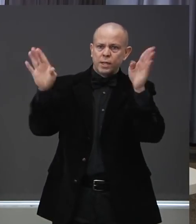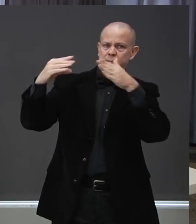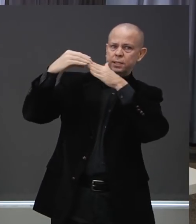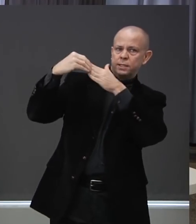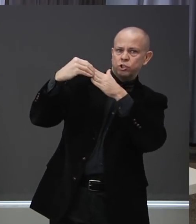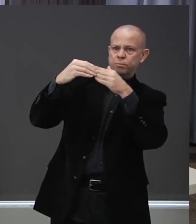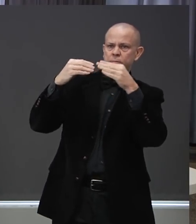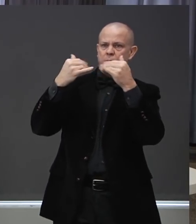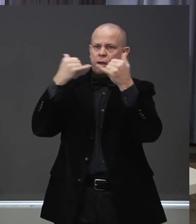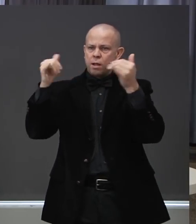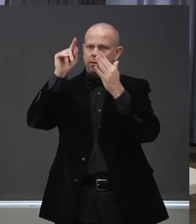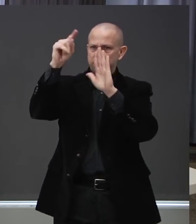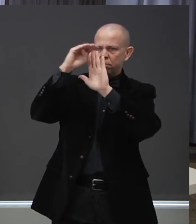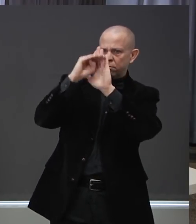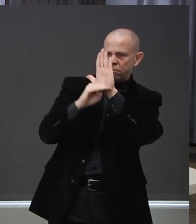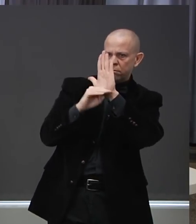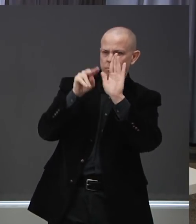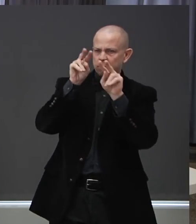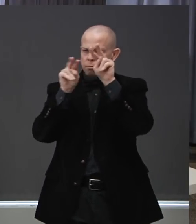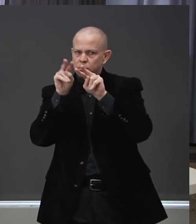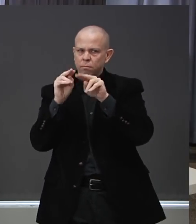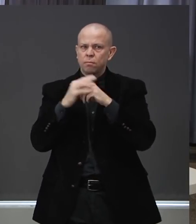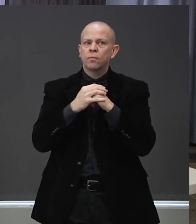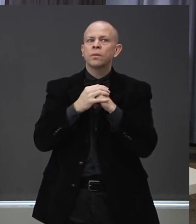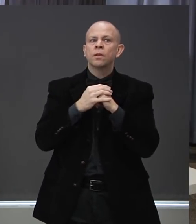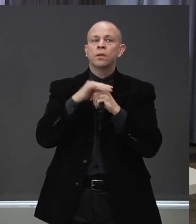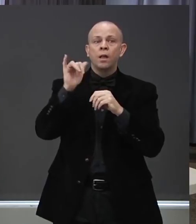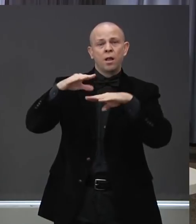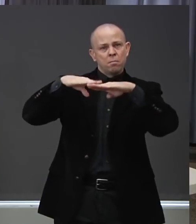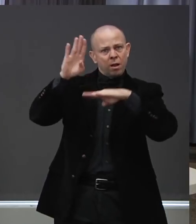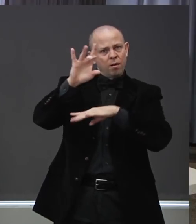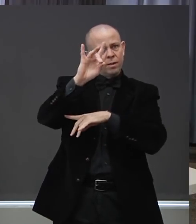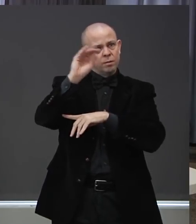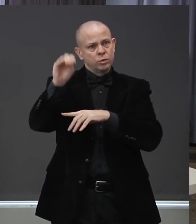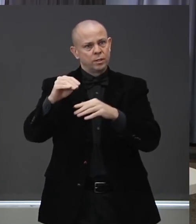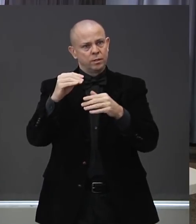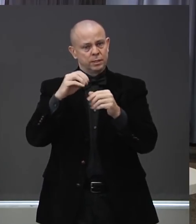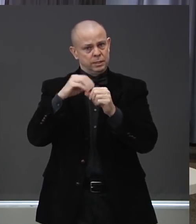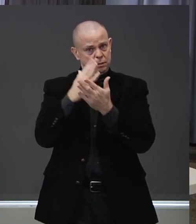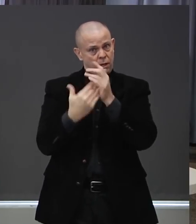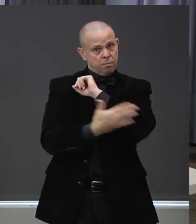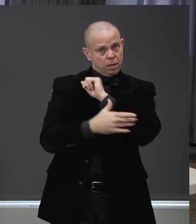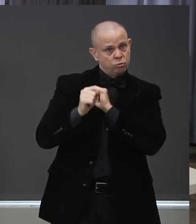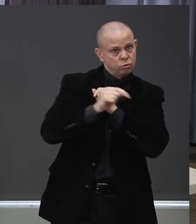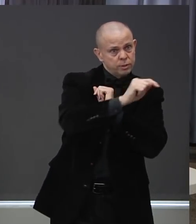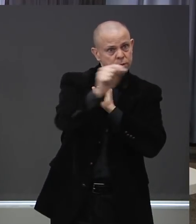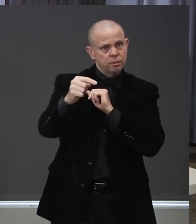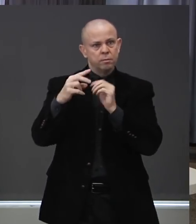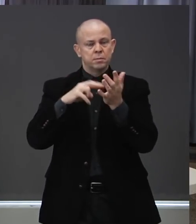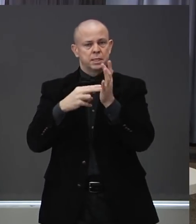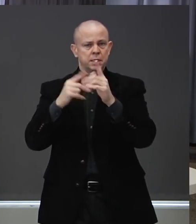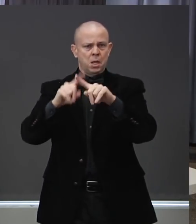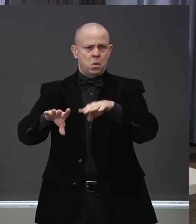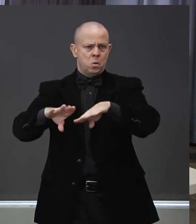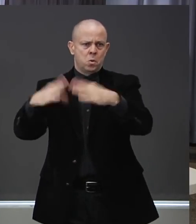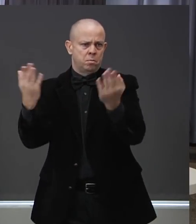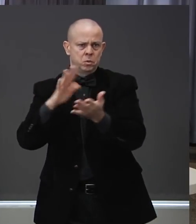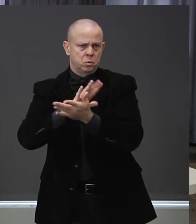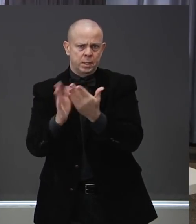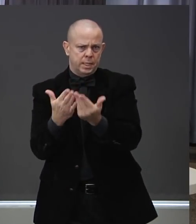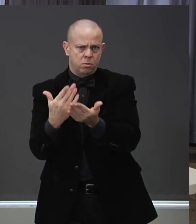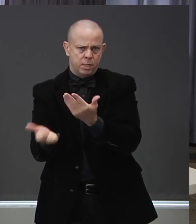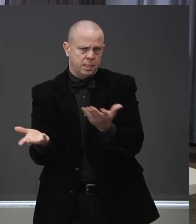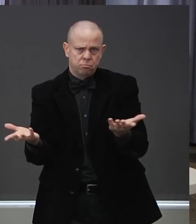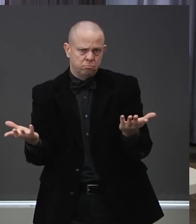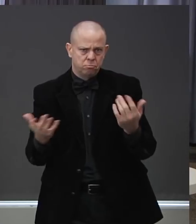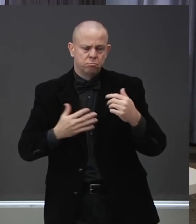currently we're actually above 8% in many counties, and that would affect their ability to open schools in person.